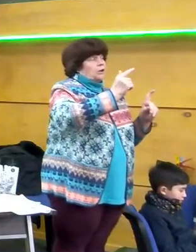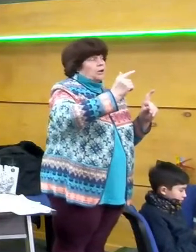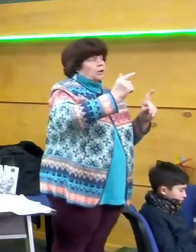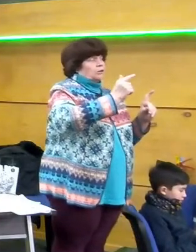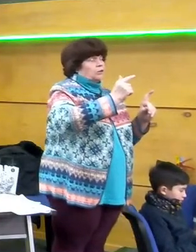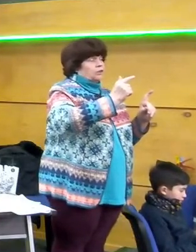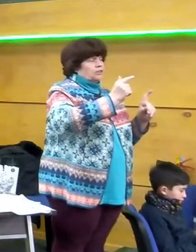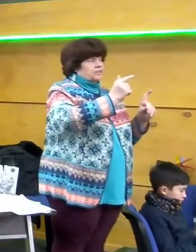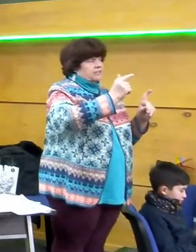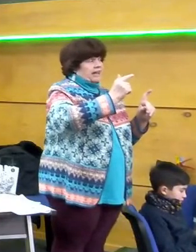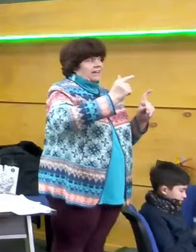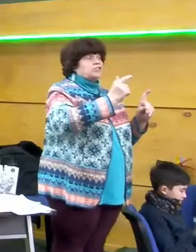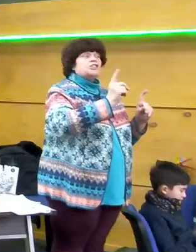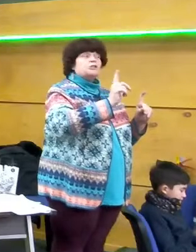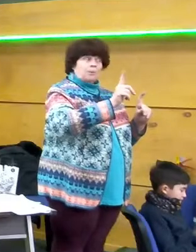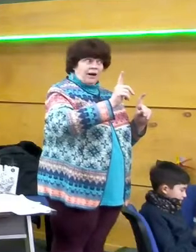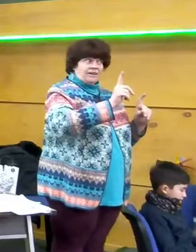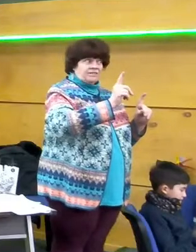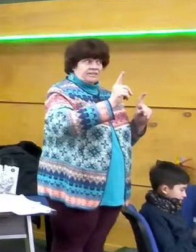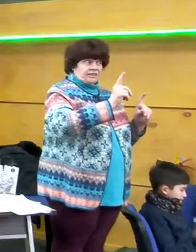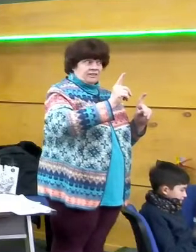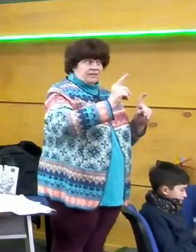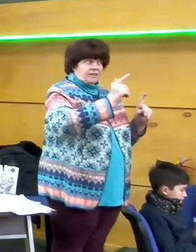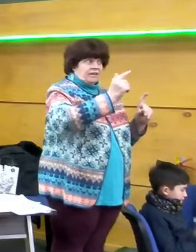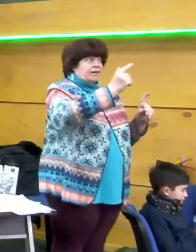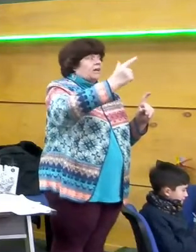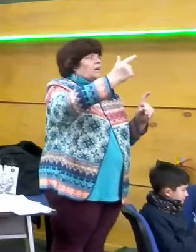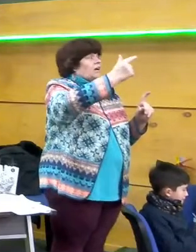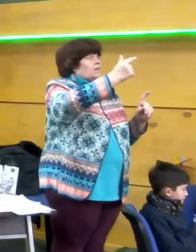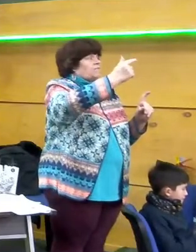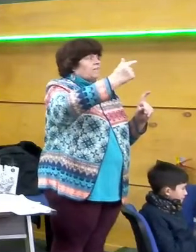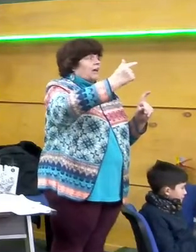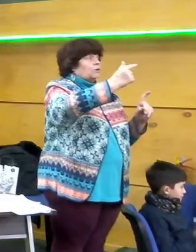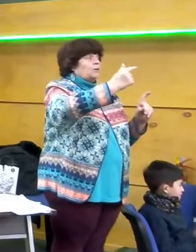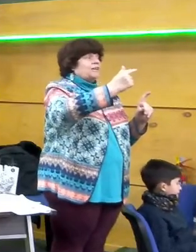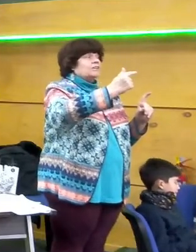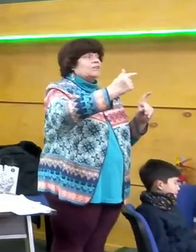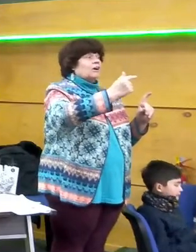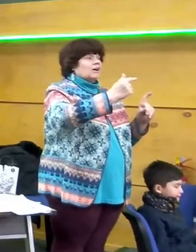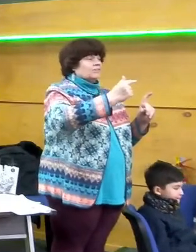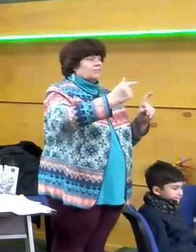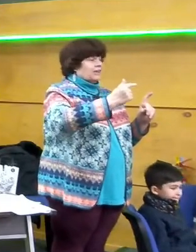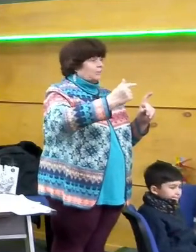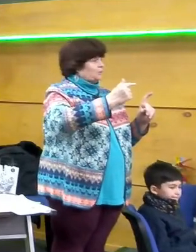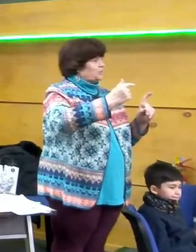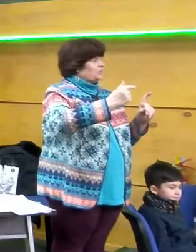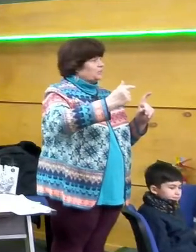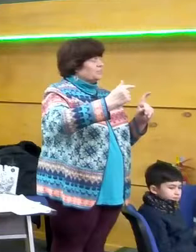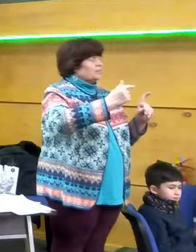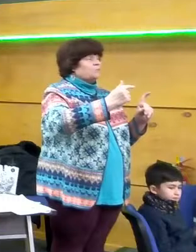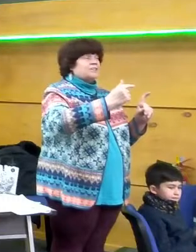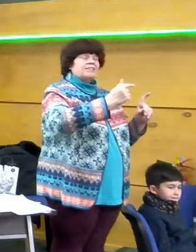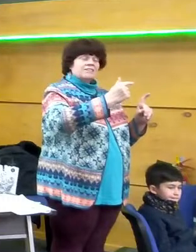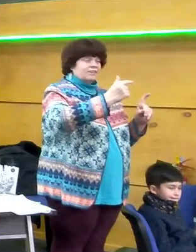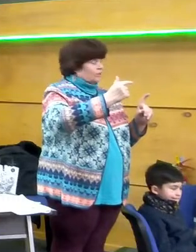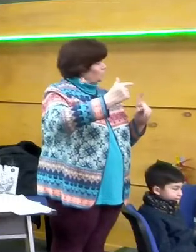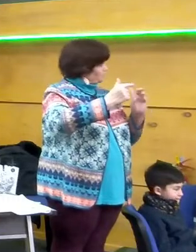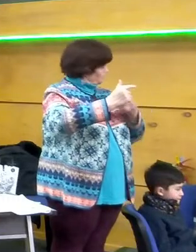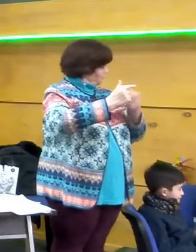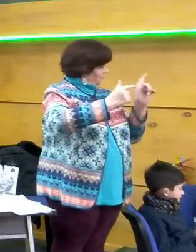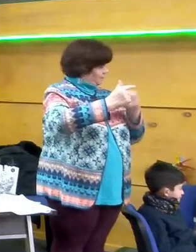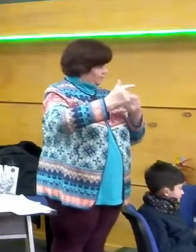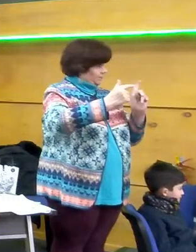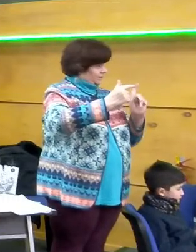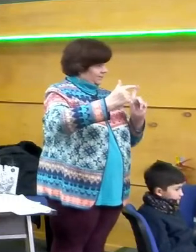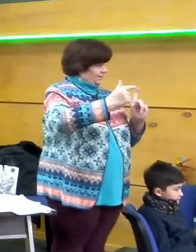she looks as she's practicing, following along, so that when she looks up, she doesn't lose